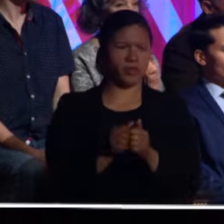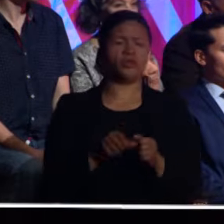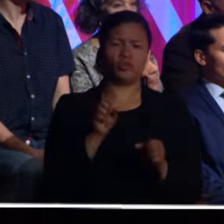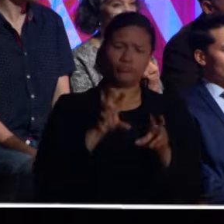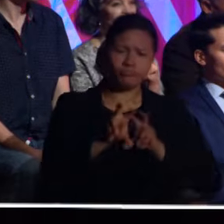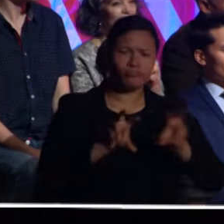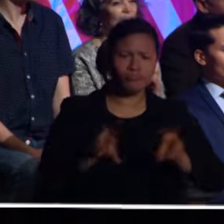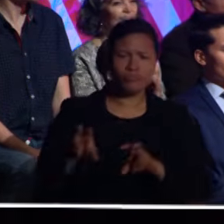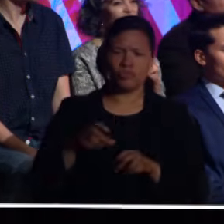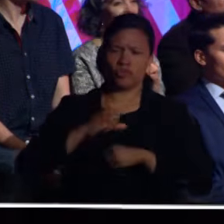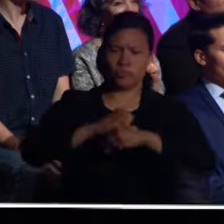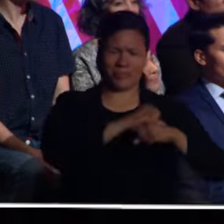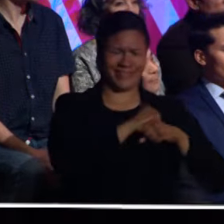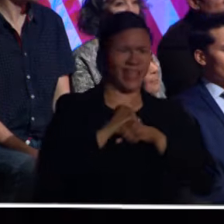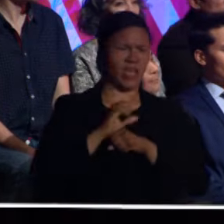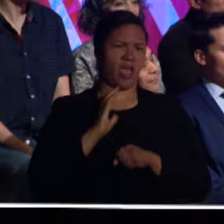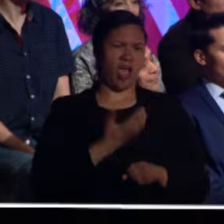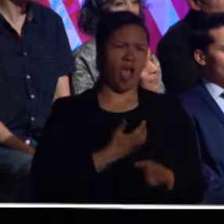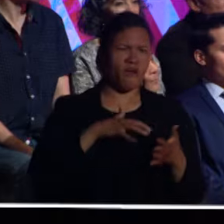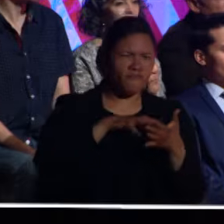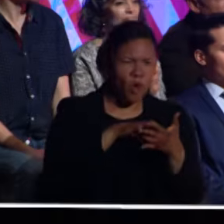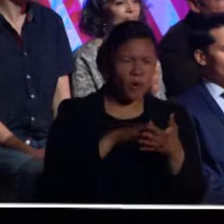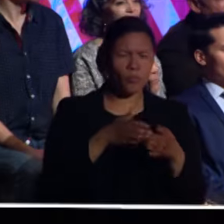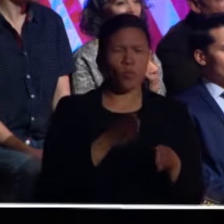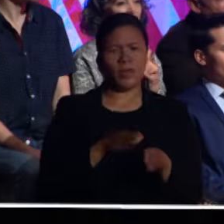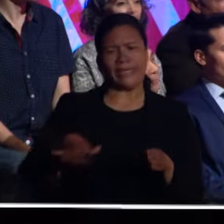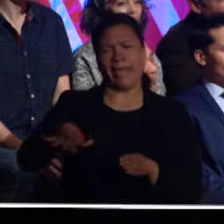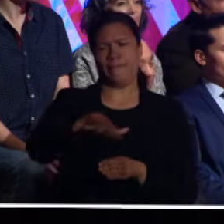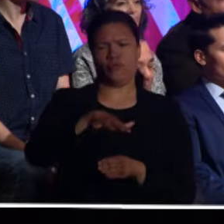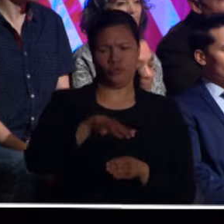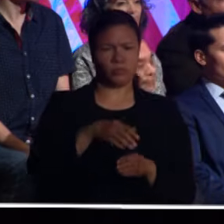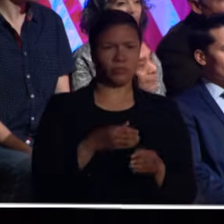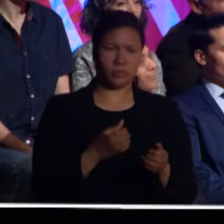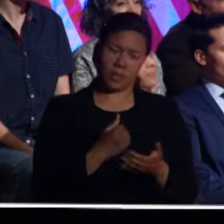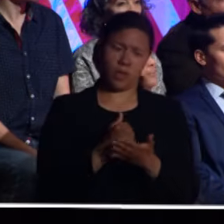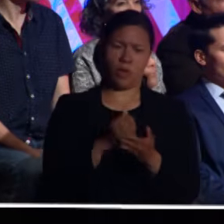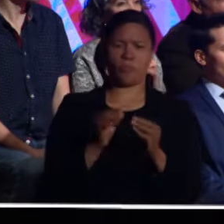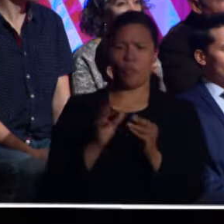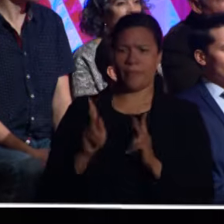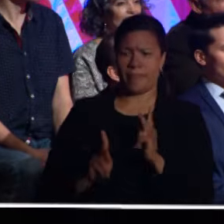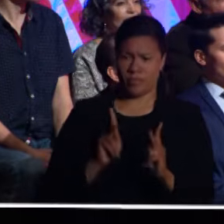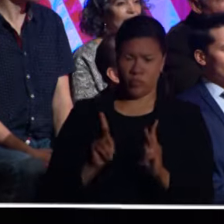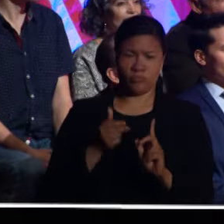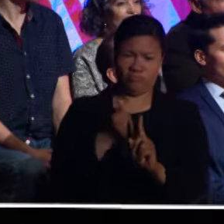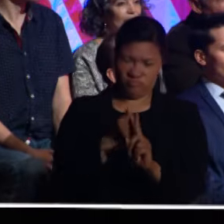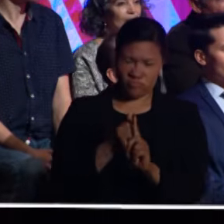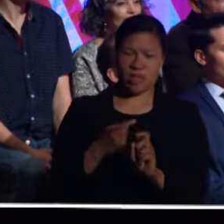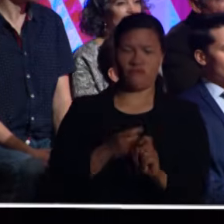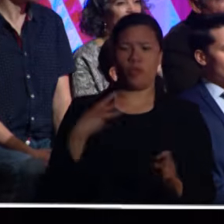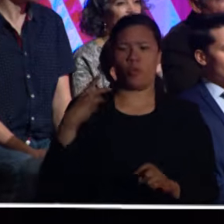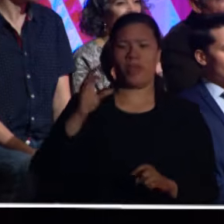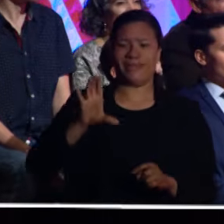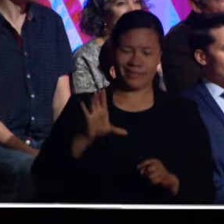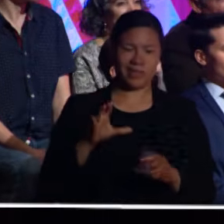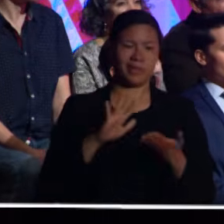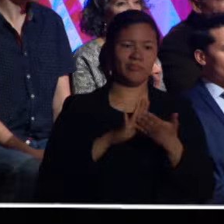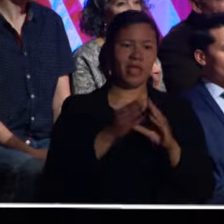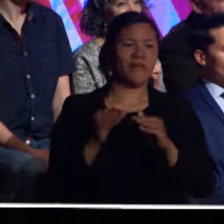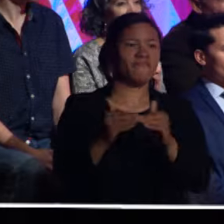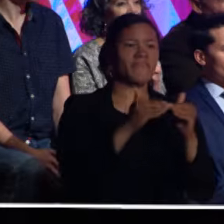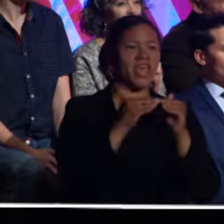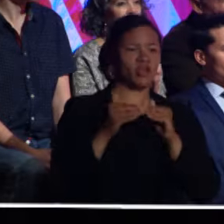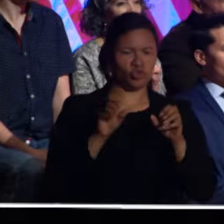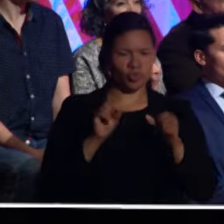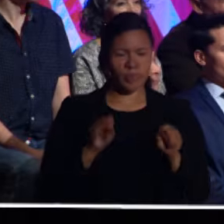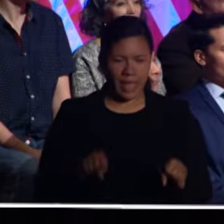investments in protecting our most vulnerable neighbors and giving more Washingtonians a fair shot at a pathway to the